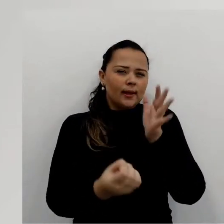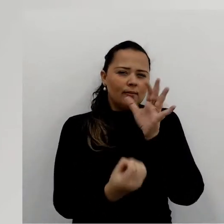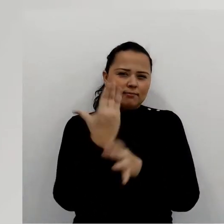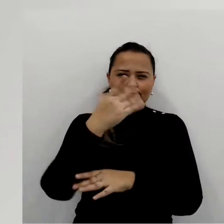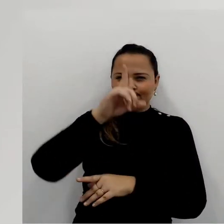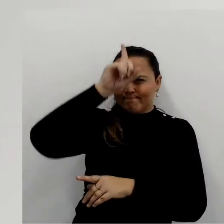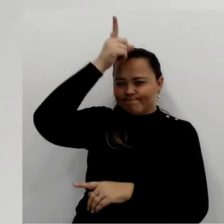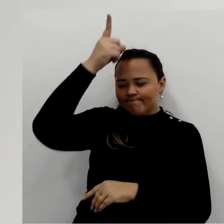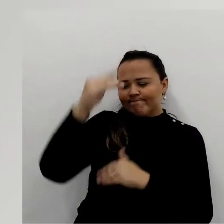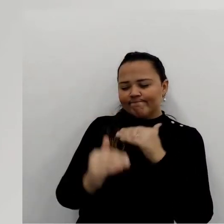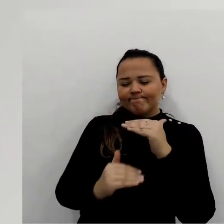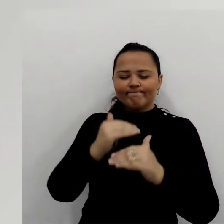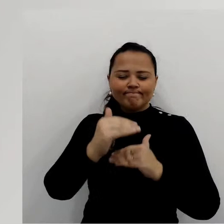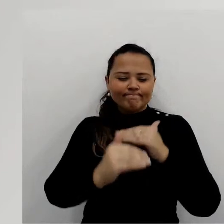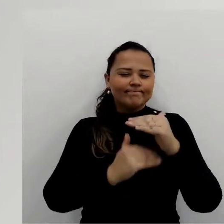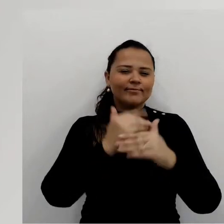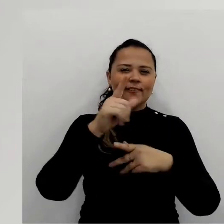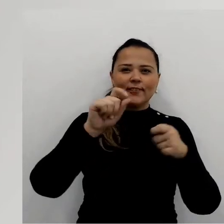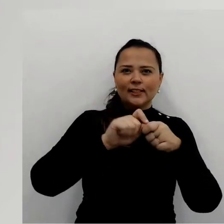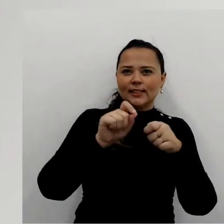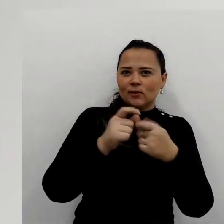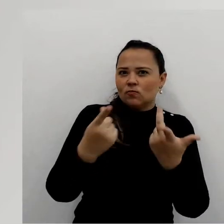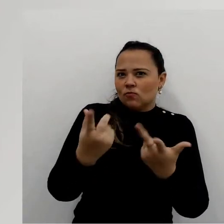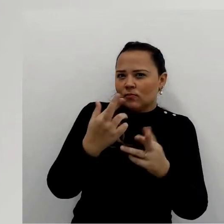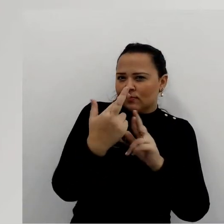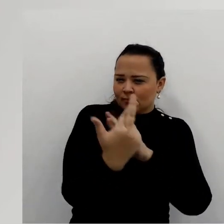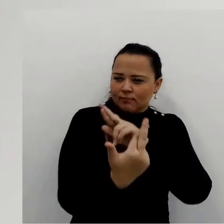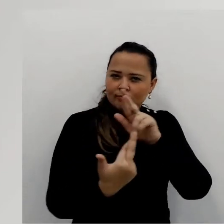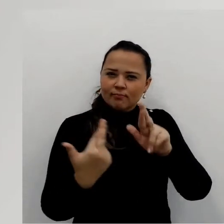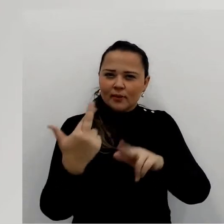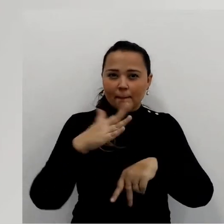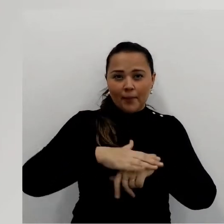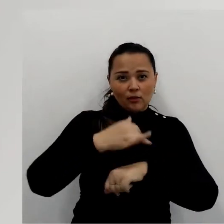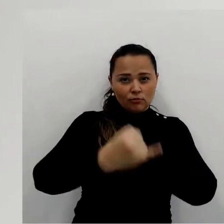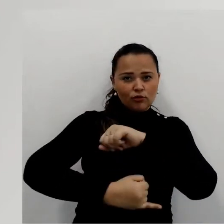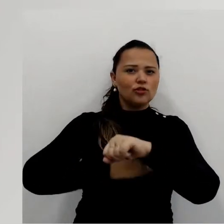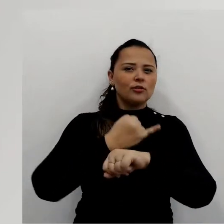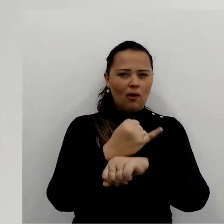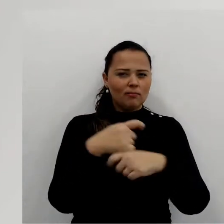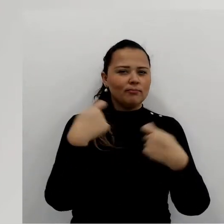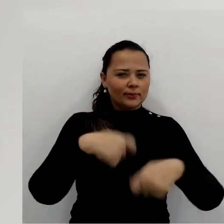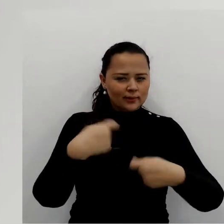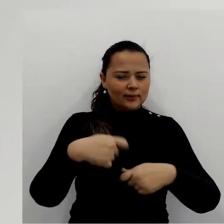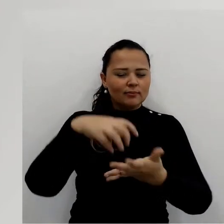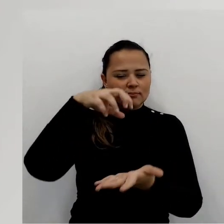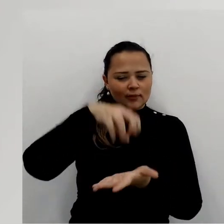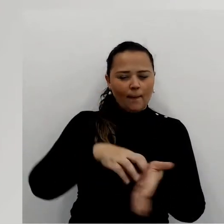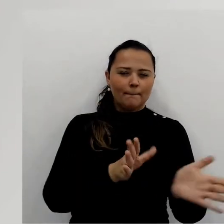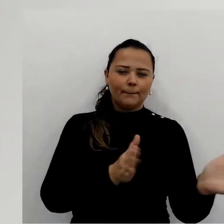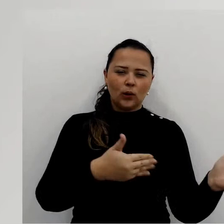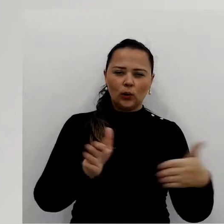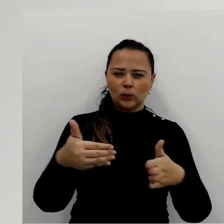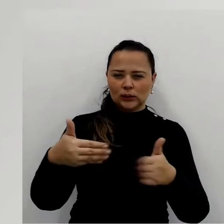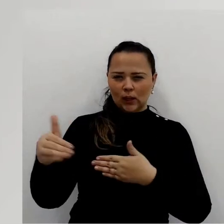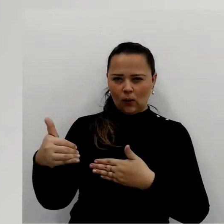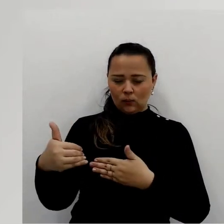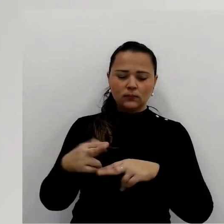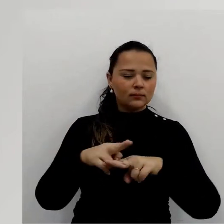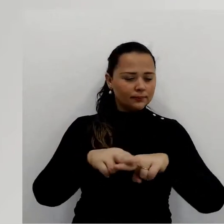forward relationship and production environment. So first and foremost, you want to make sure